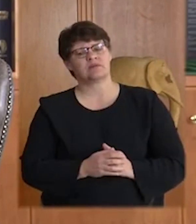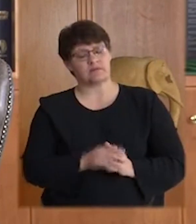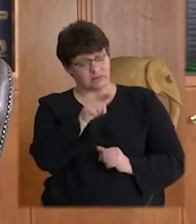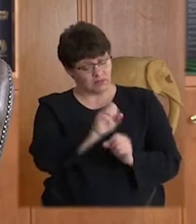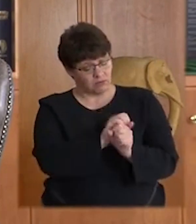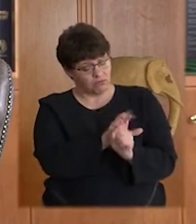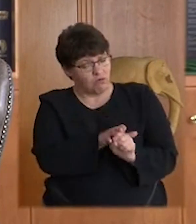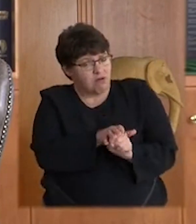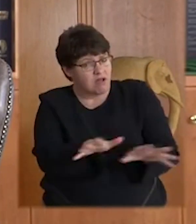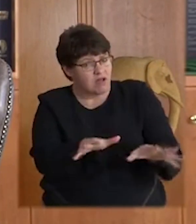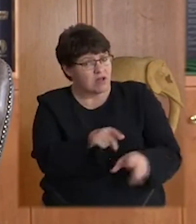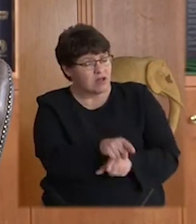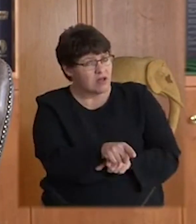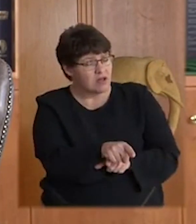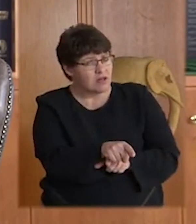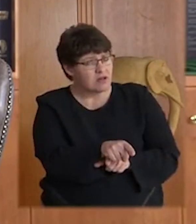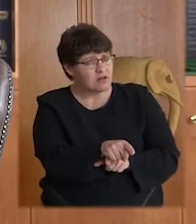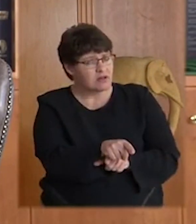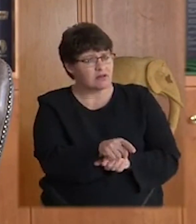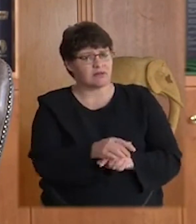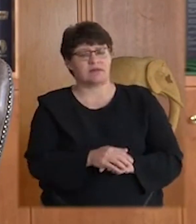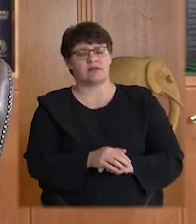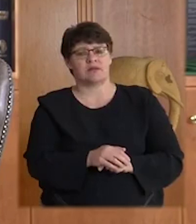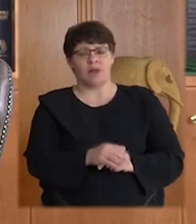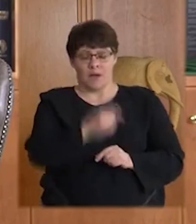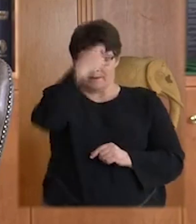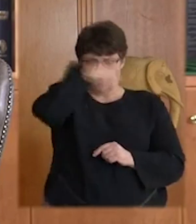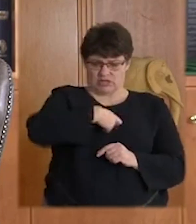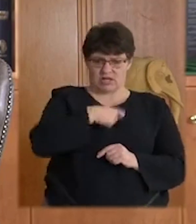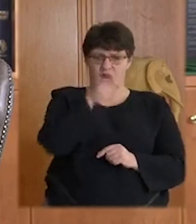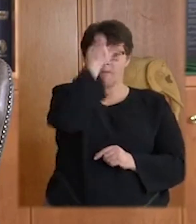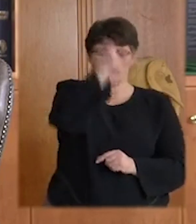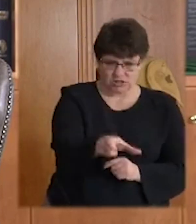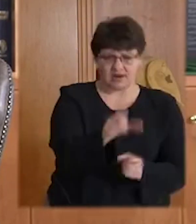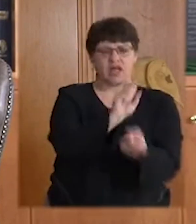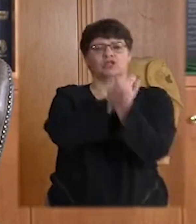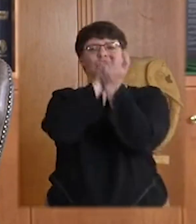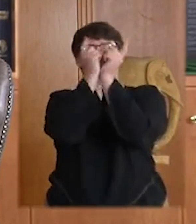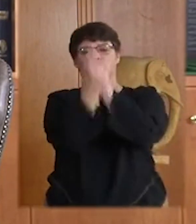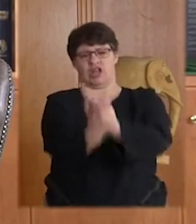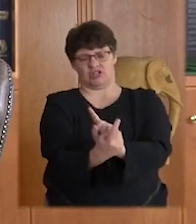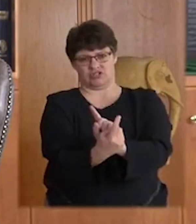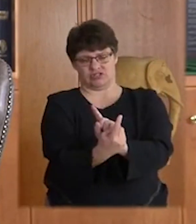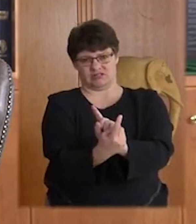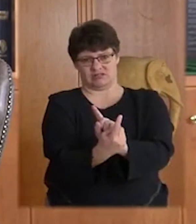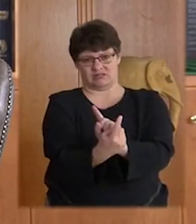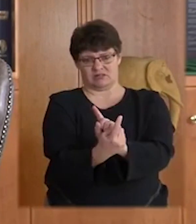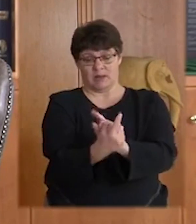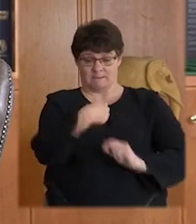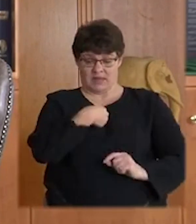pandemic has changed the face of humankind, not just in our